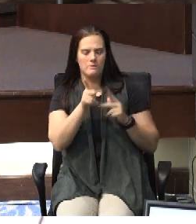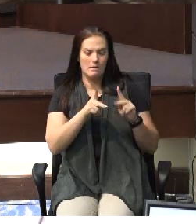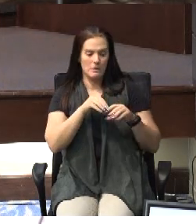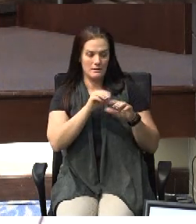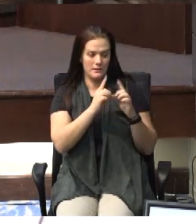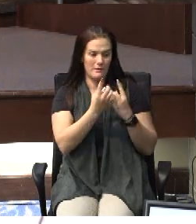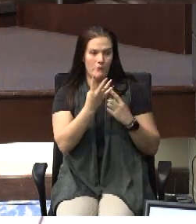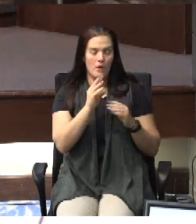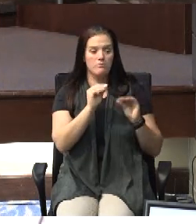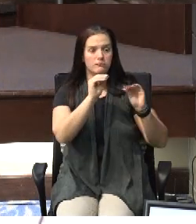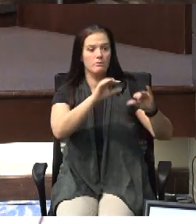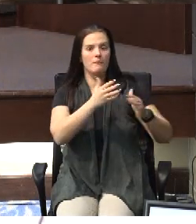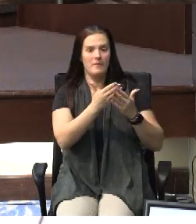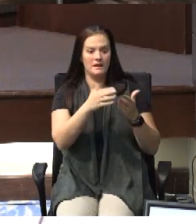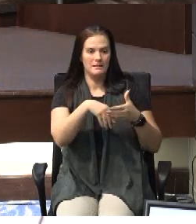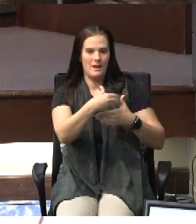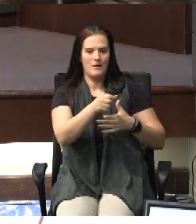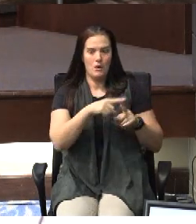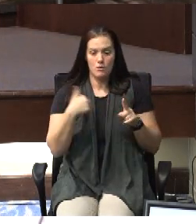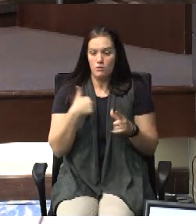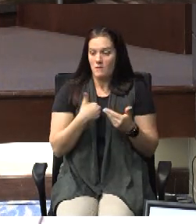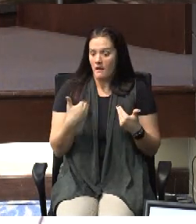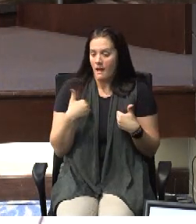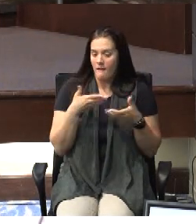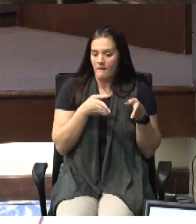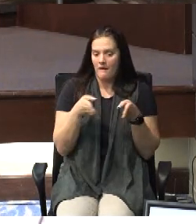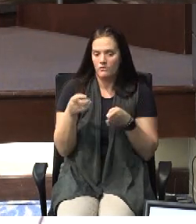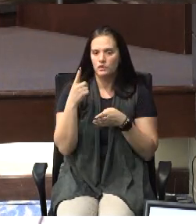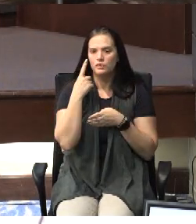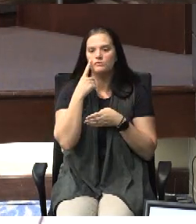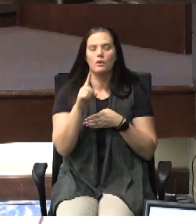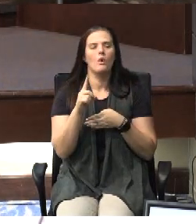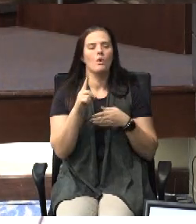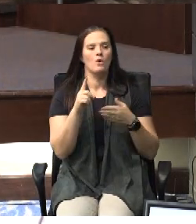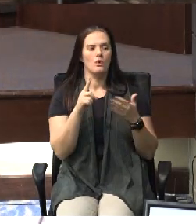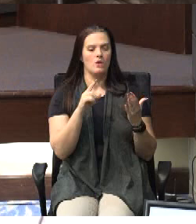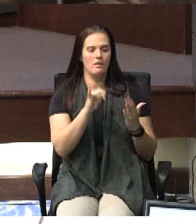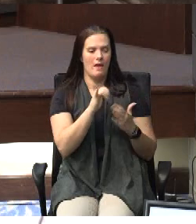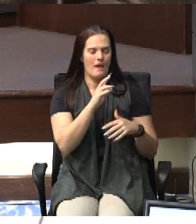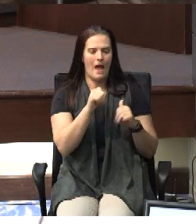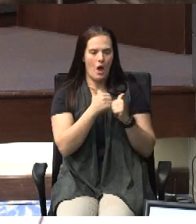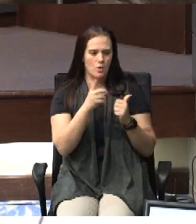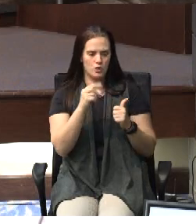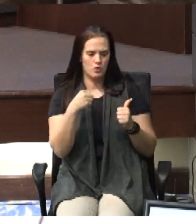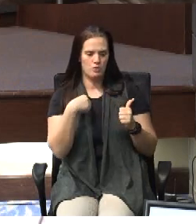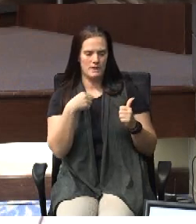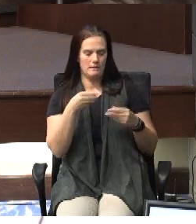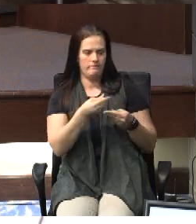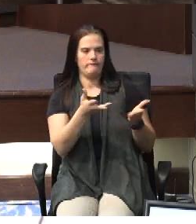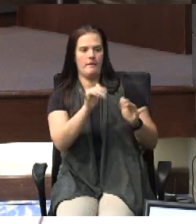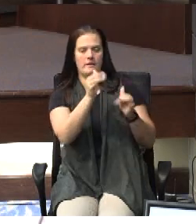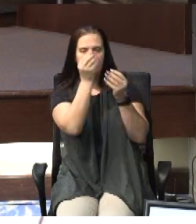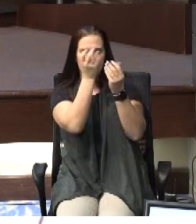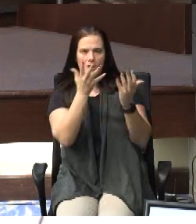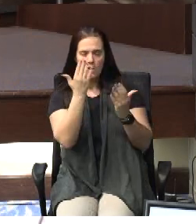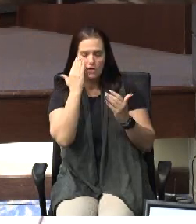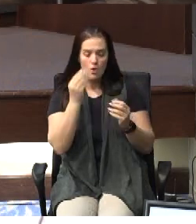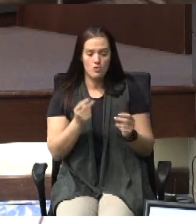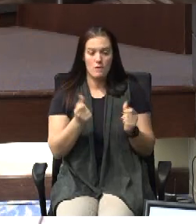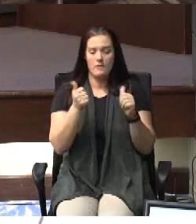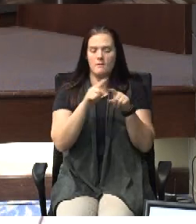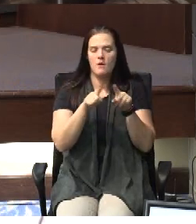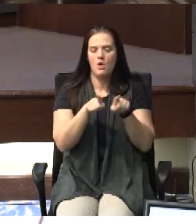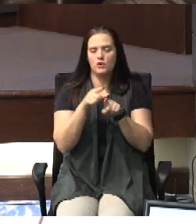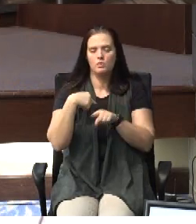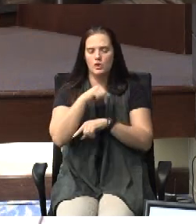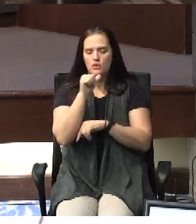putting pieces out, and it's like, we have avenues for folks. How do we get that information out so they know it quickly, and also